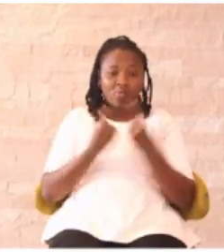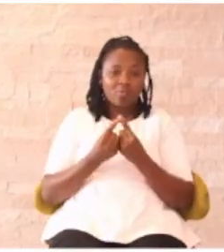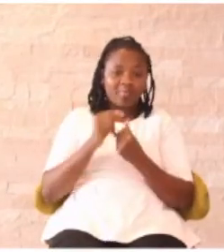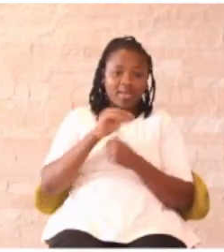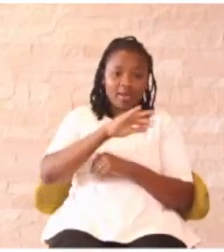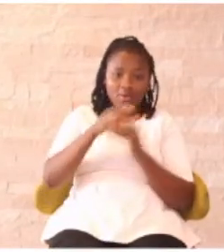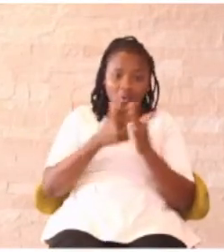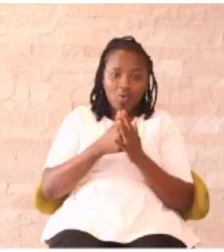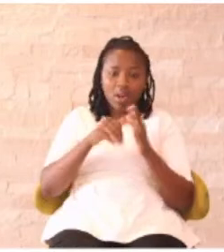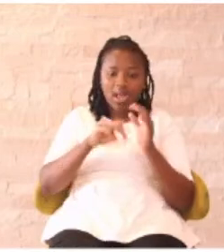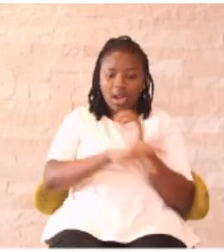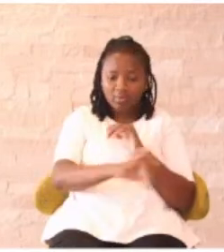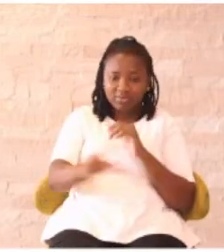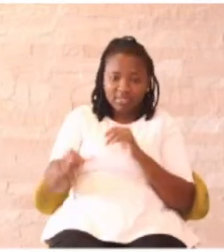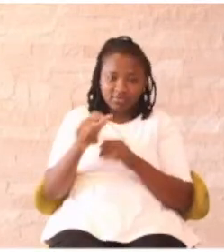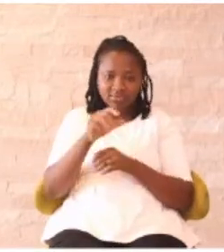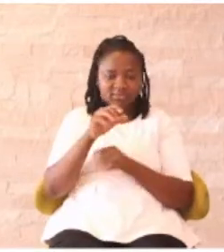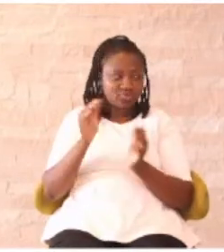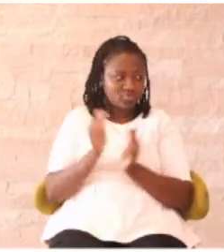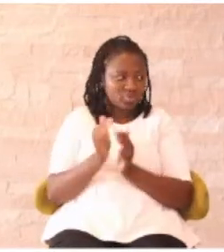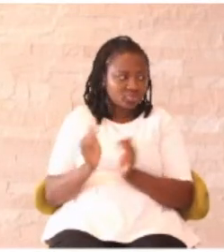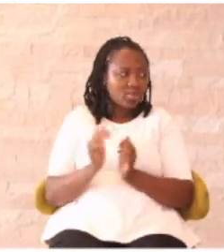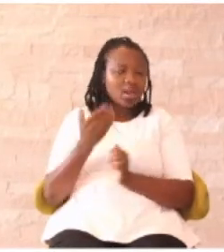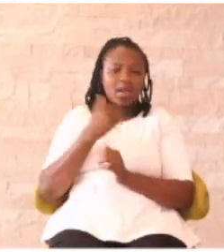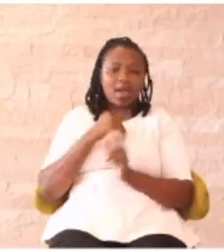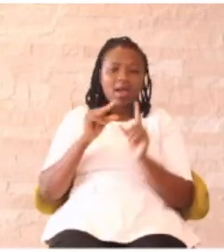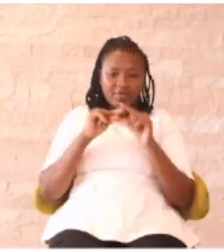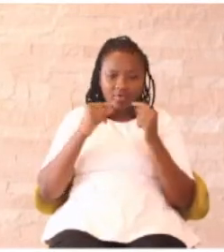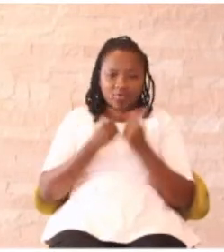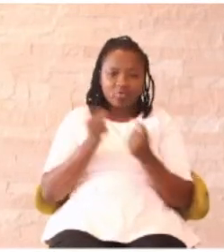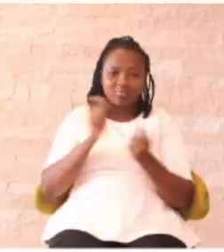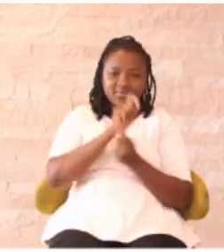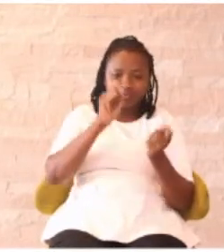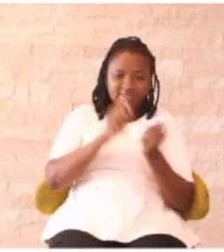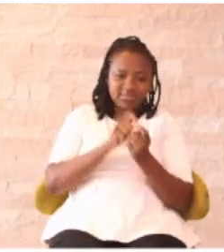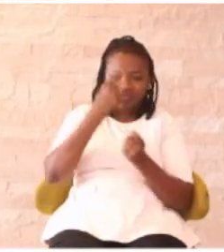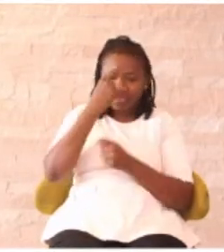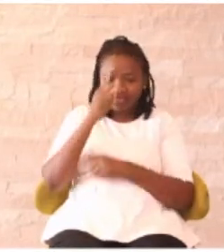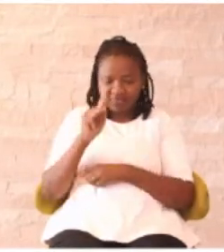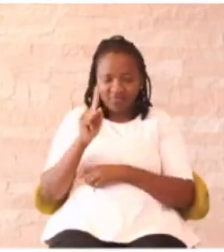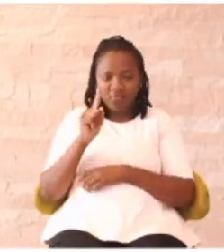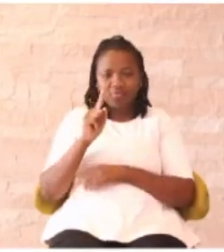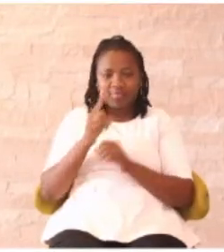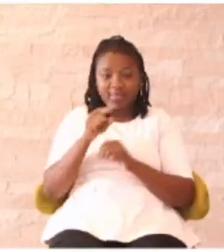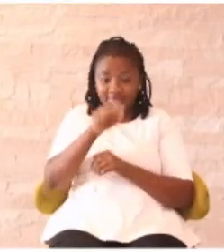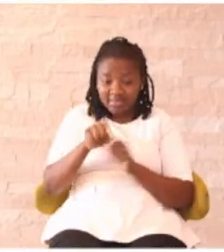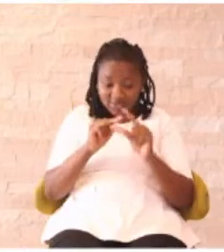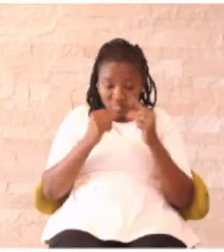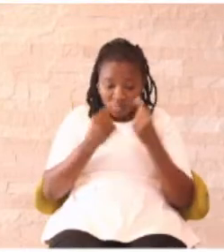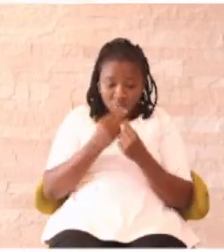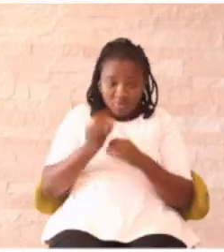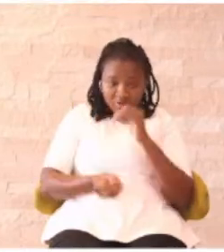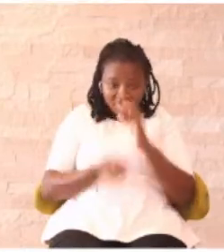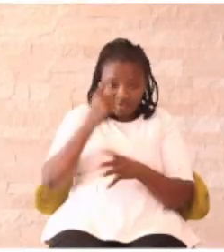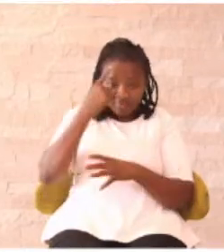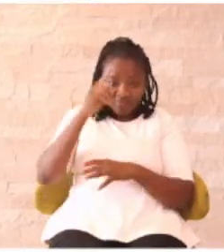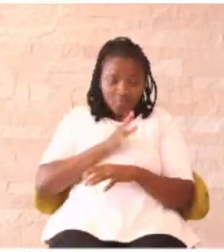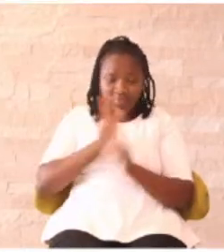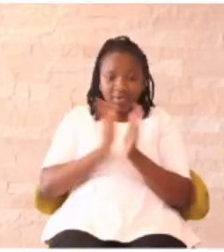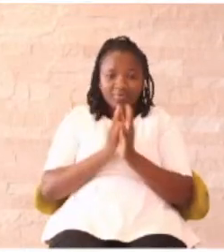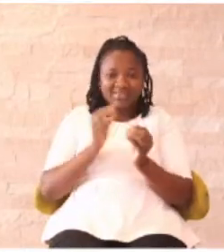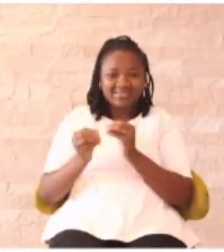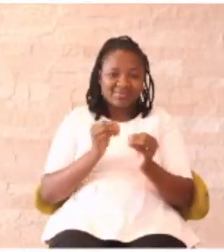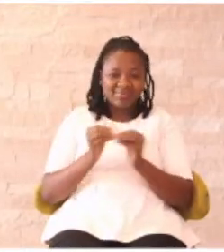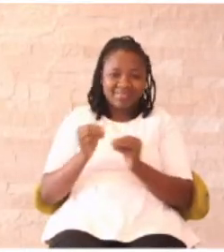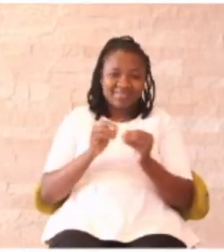sub-county that we are in, there is a group that is specifically formed up with women with disabilities, so that